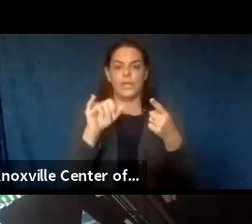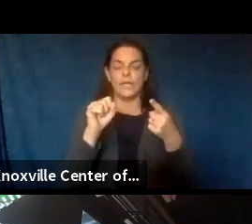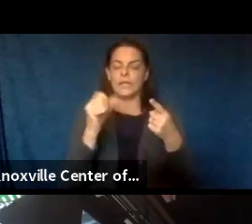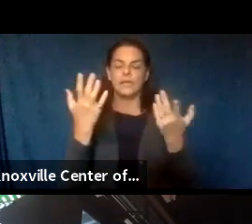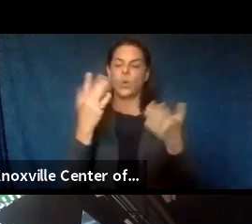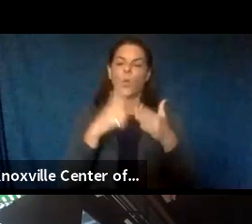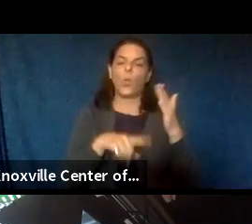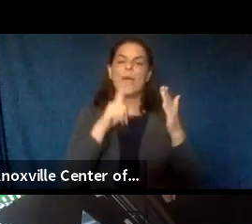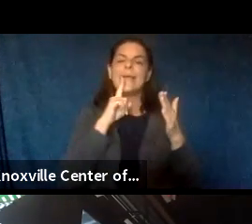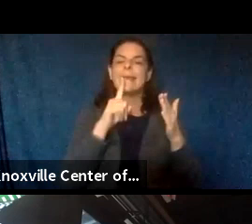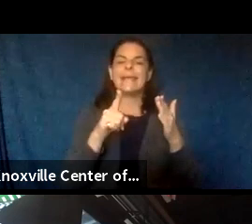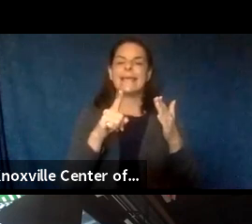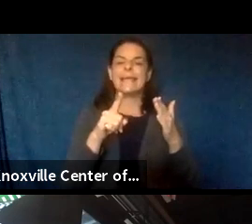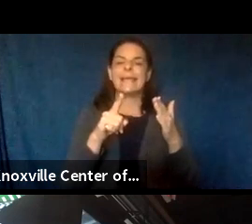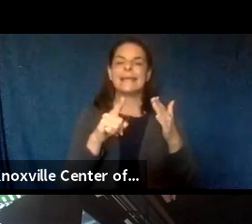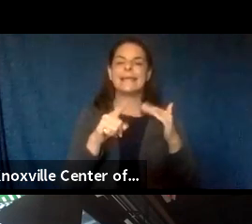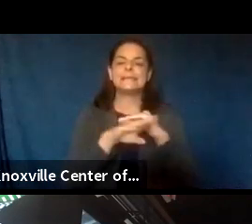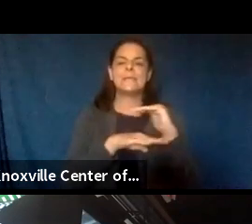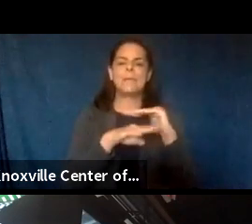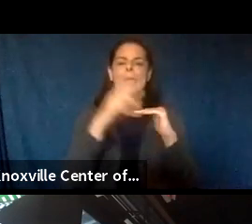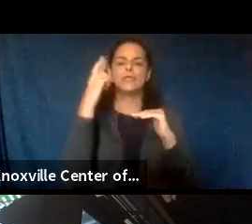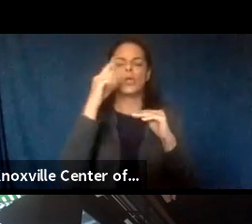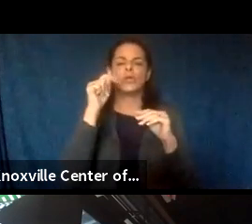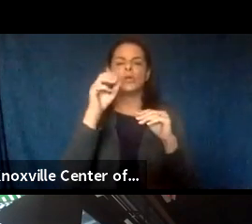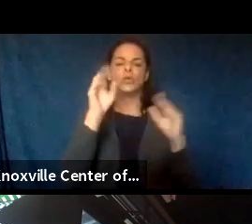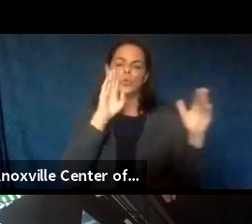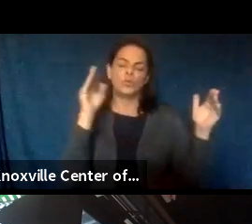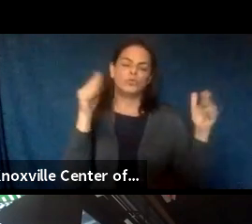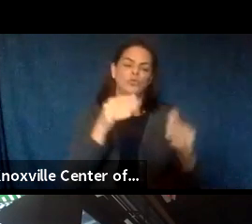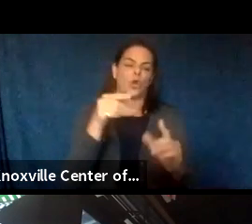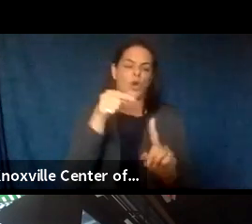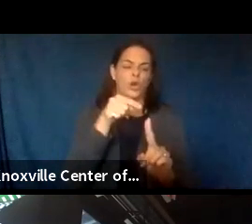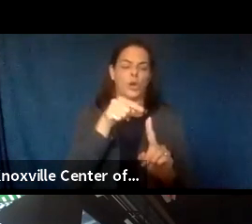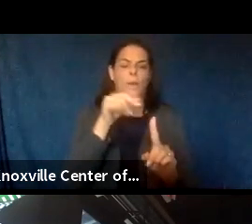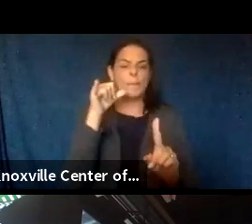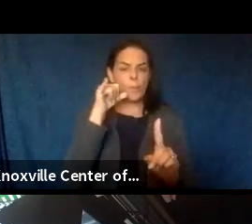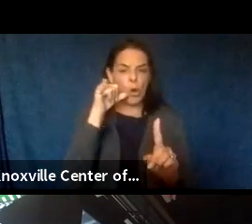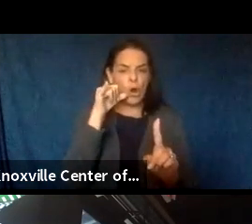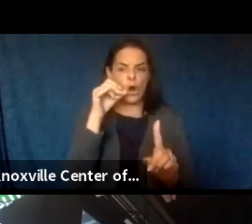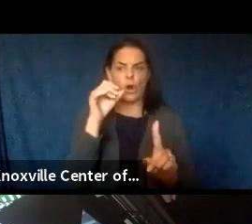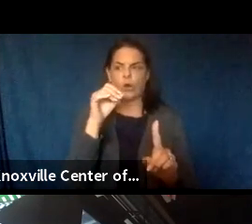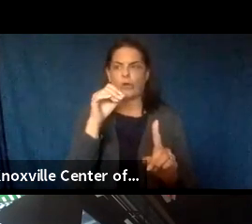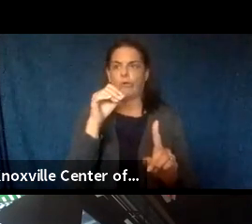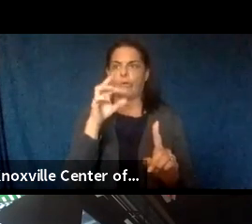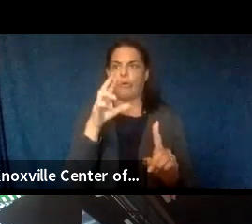is the basis for targeting bars or